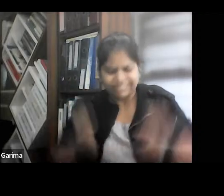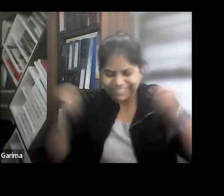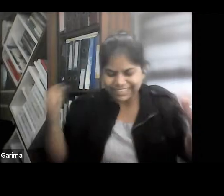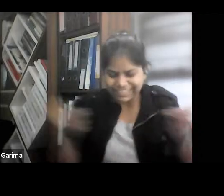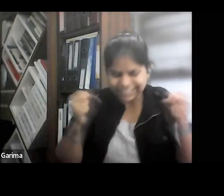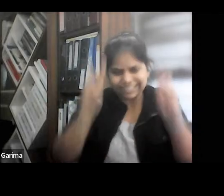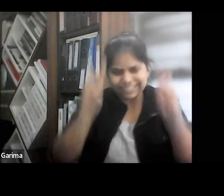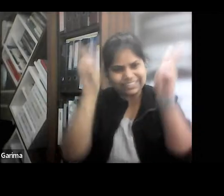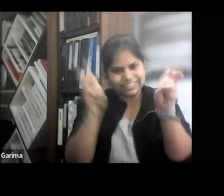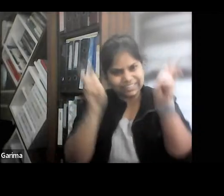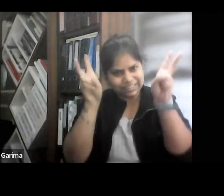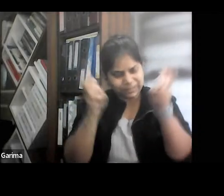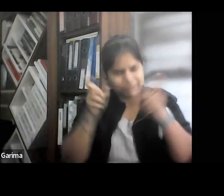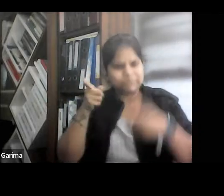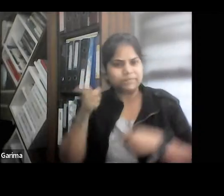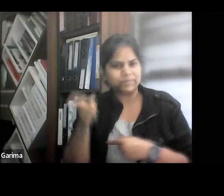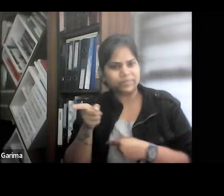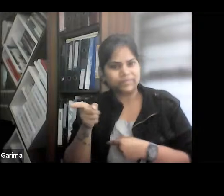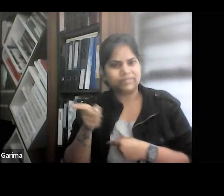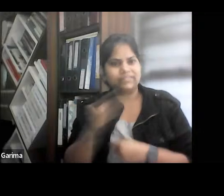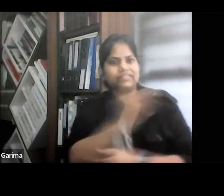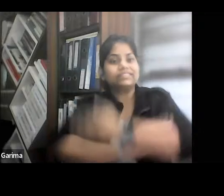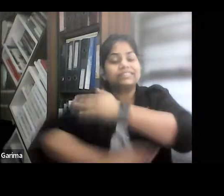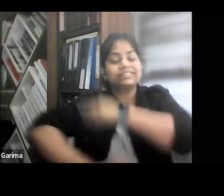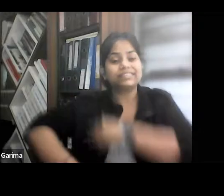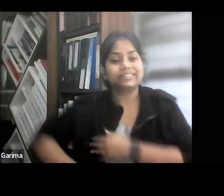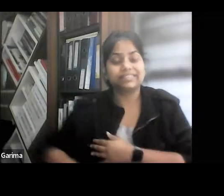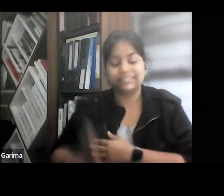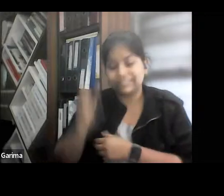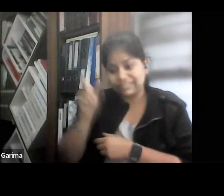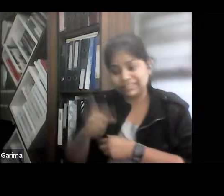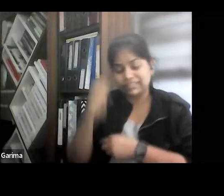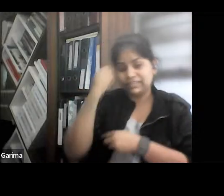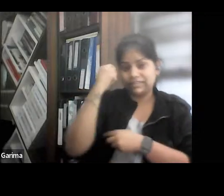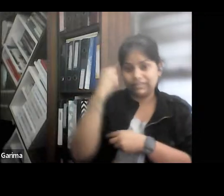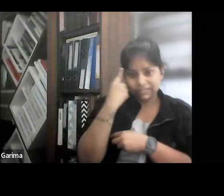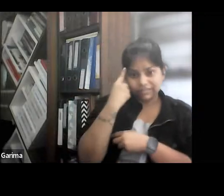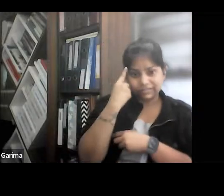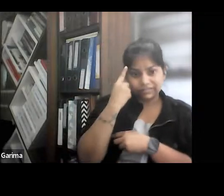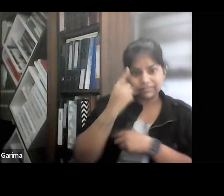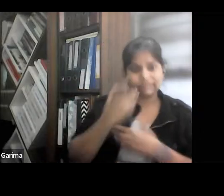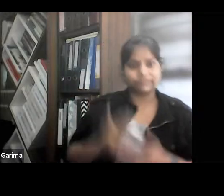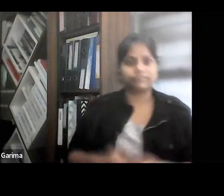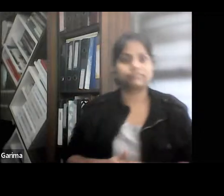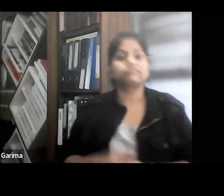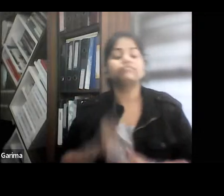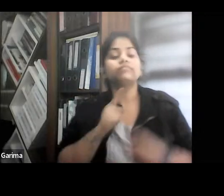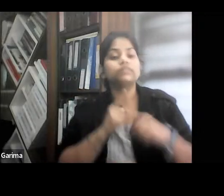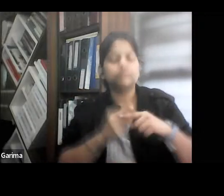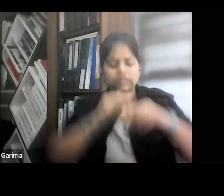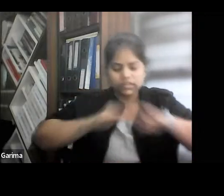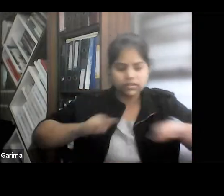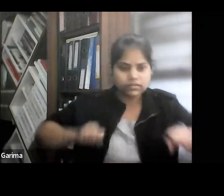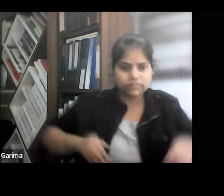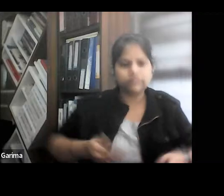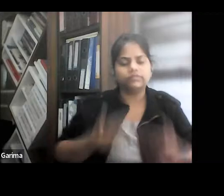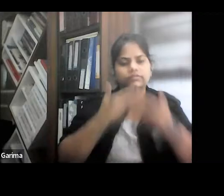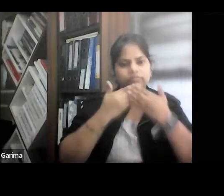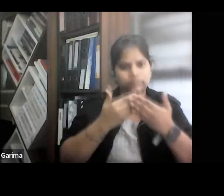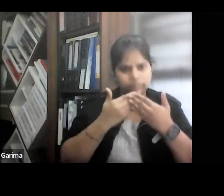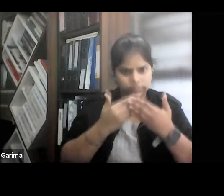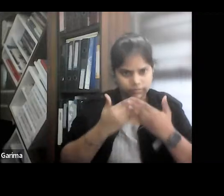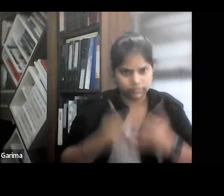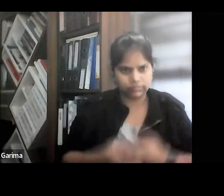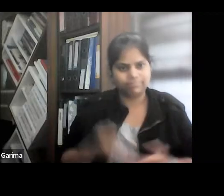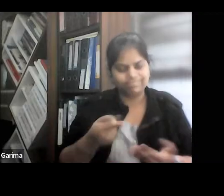of the disabled children and childhood studies. All right, so we invite Noble to present,